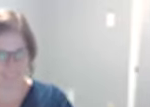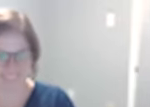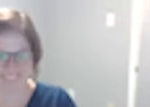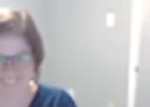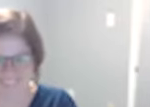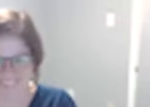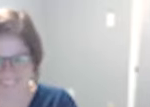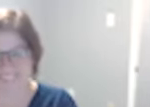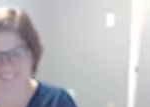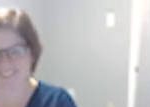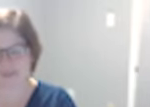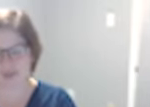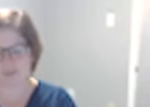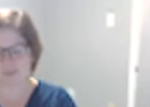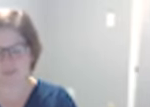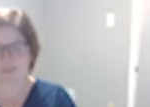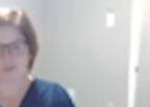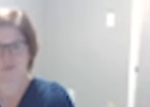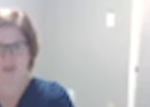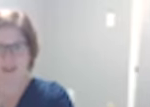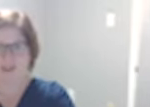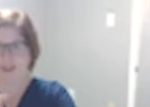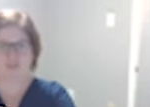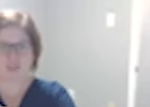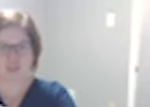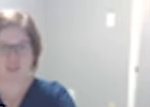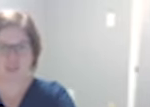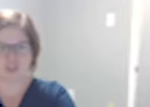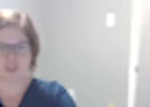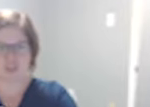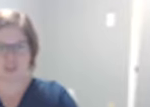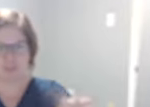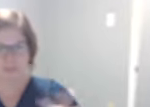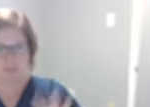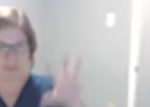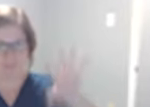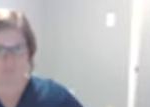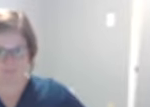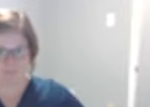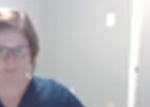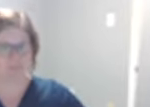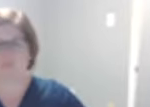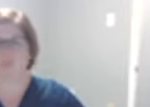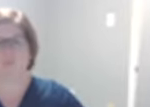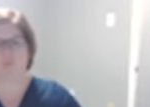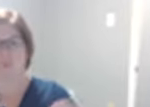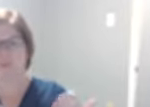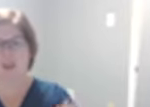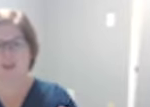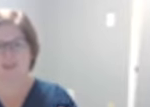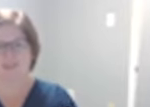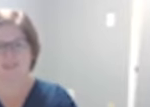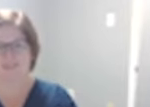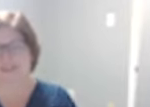So right after you expose to the vacuum air, you will be killed. So you cannot hear that sounds. But anyway, inside of the